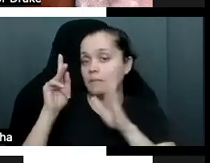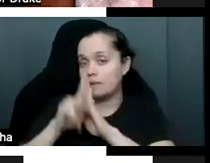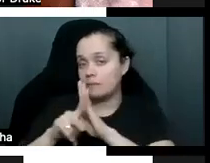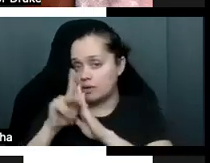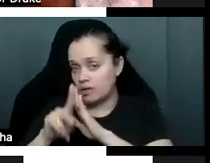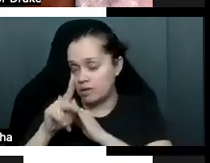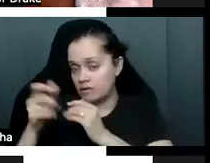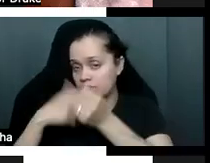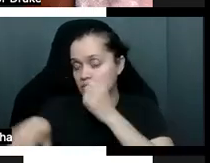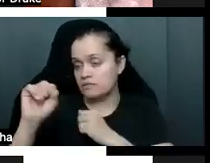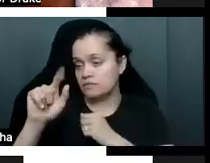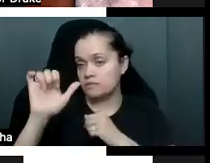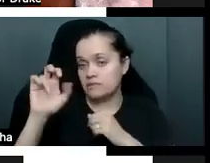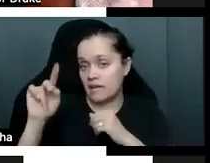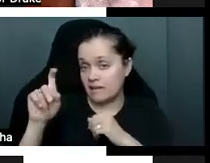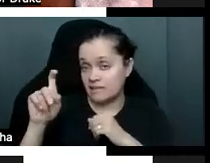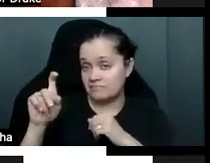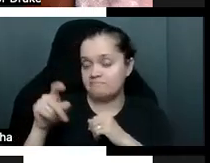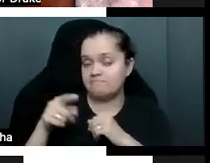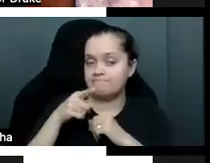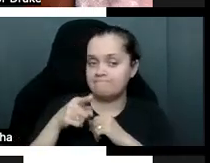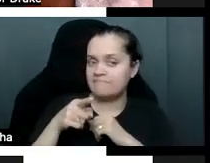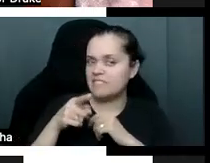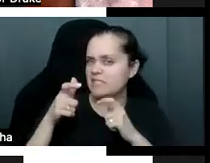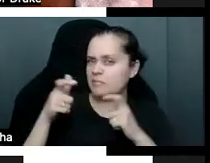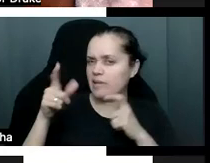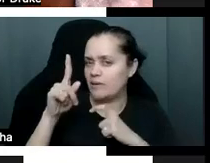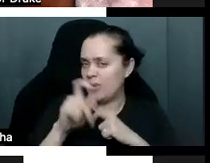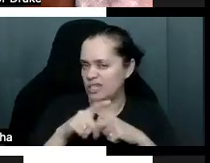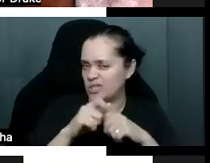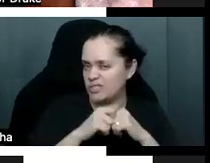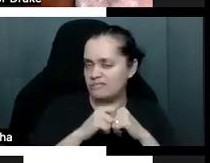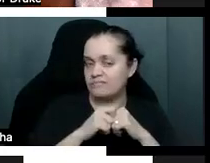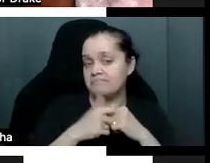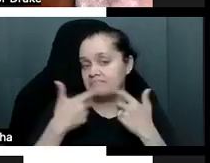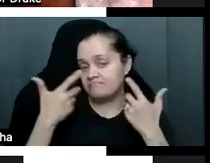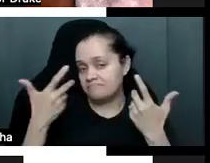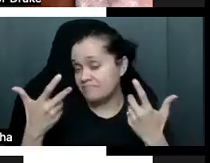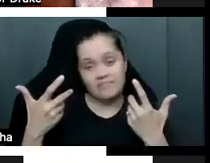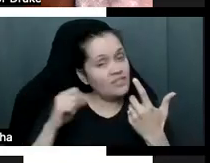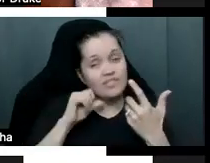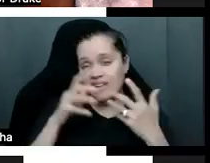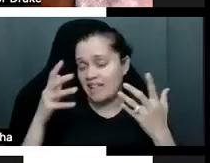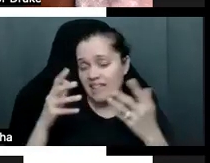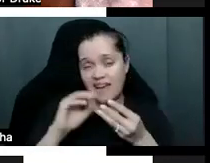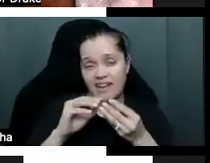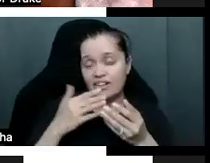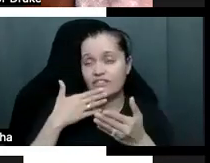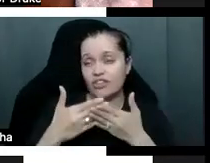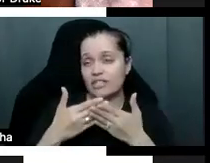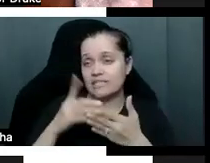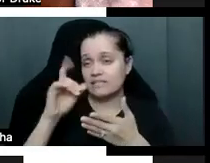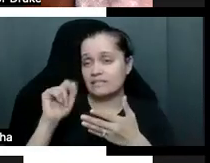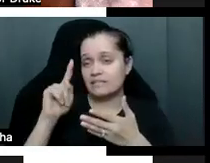Stalin? This is a very big question, and there's not a lot of great numbers available